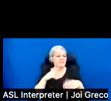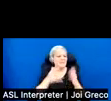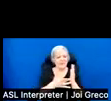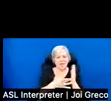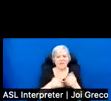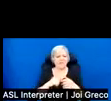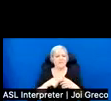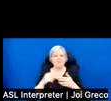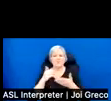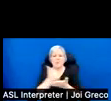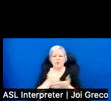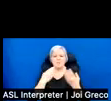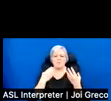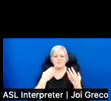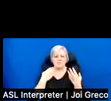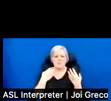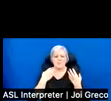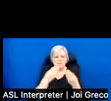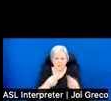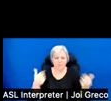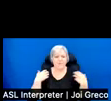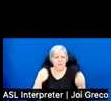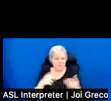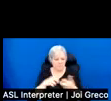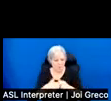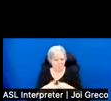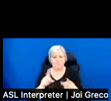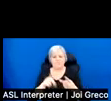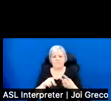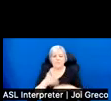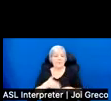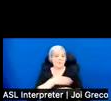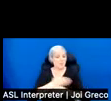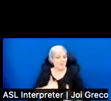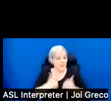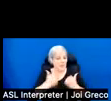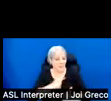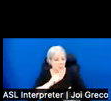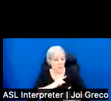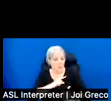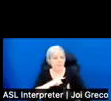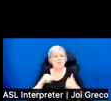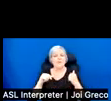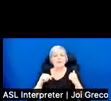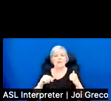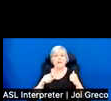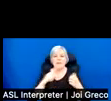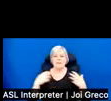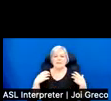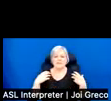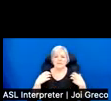a health problem as well as improve quality of life. And oftentimes it's used interchangeably with healthcare